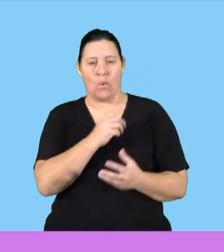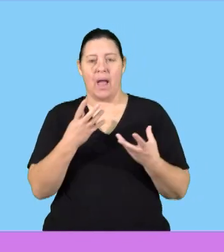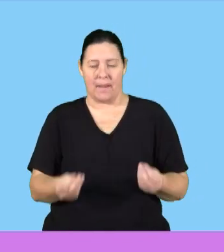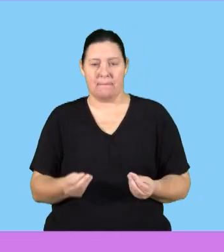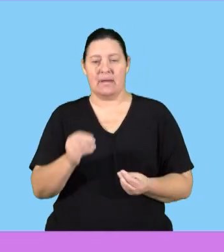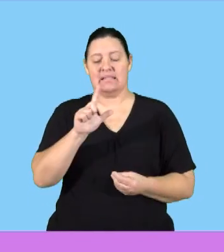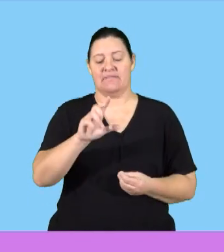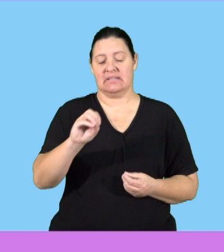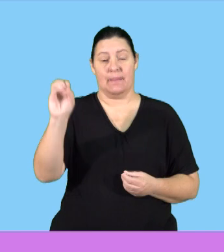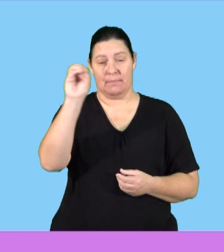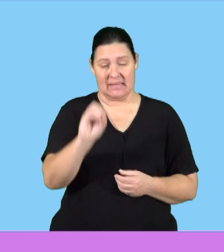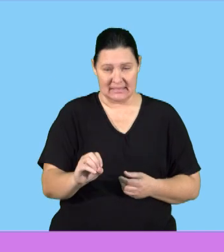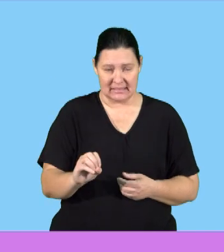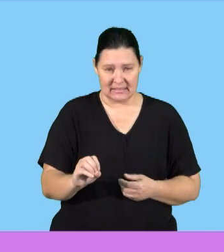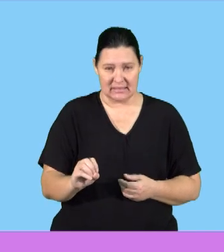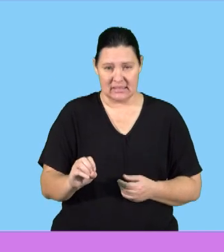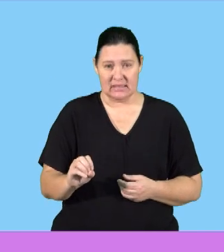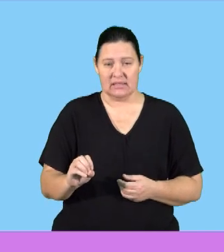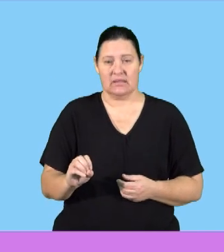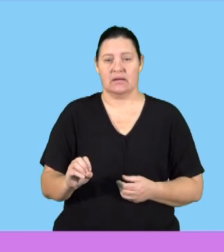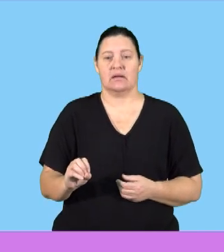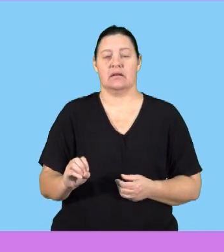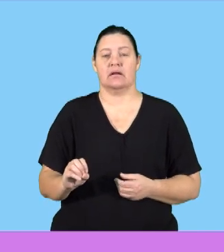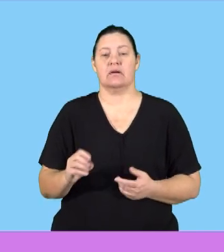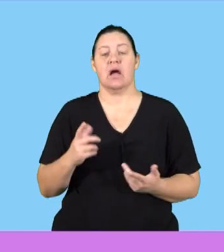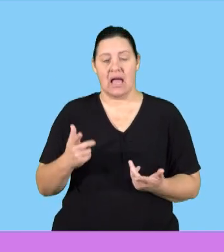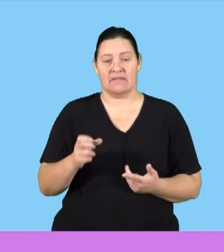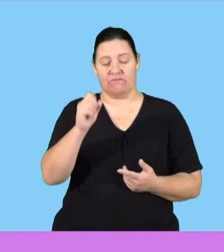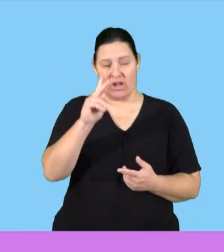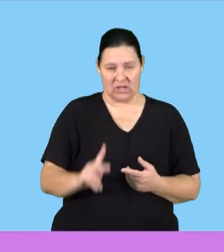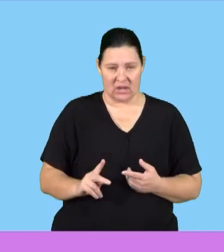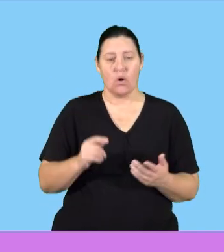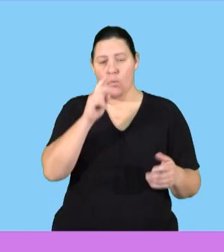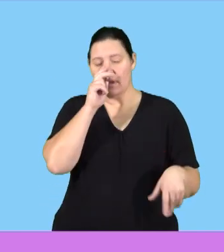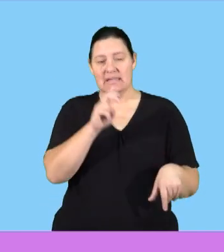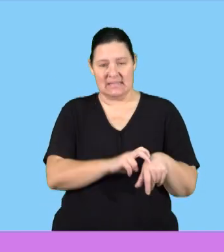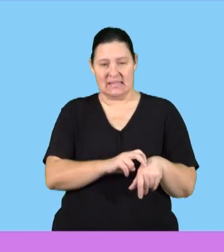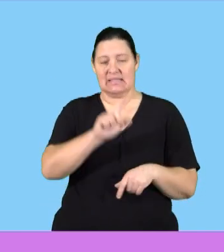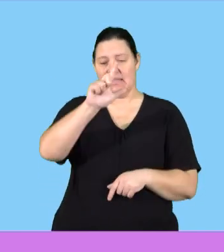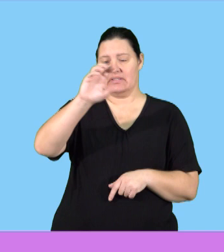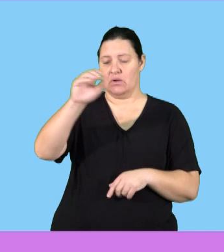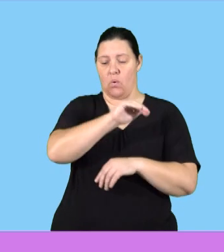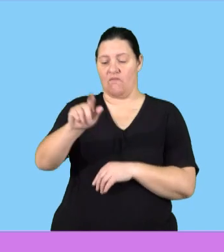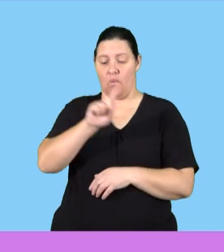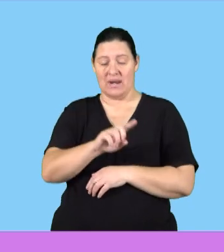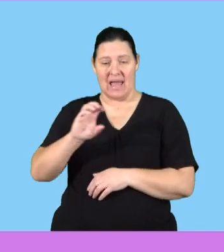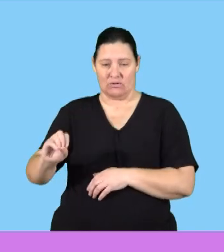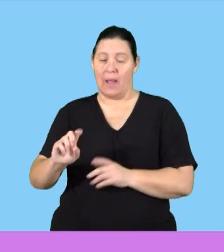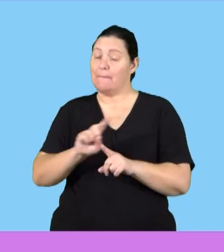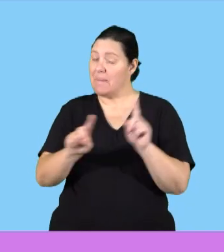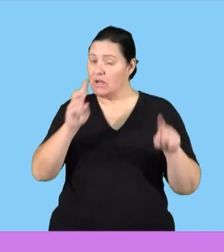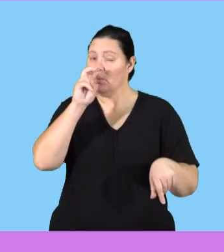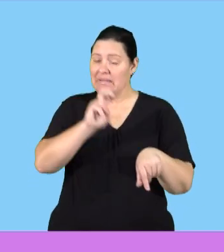got 70%, and I said if you have 70% as a fraction, this can be